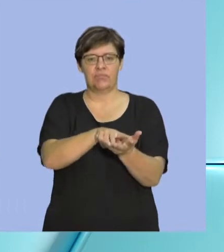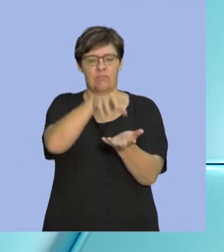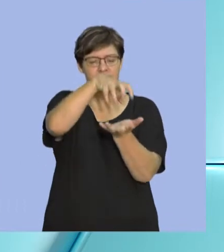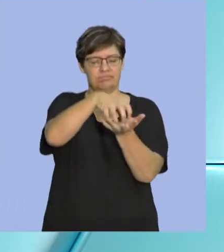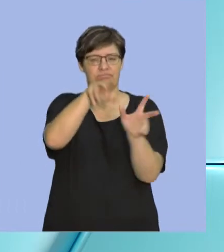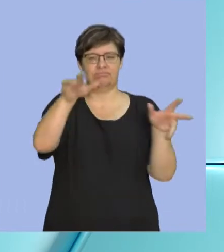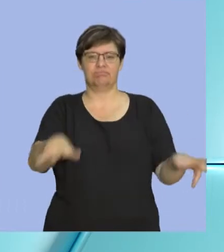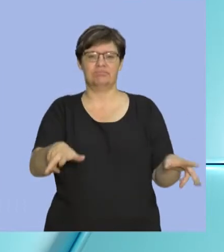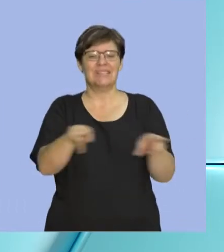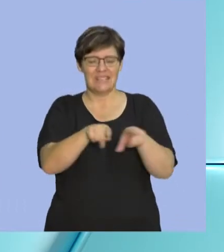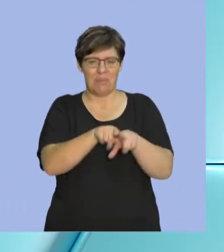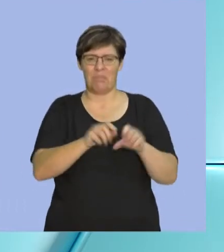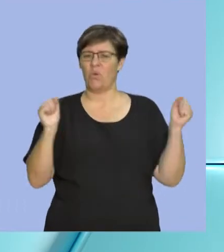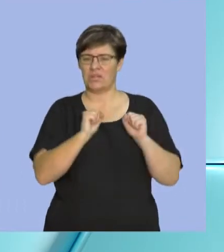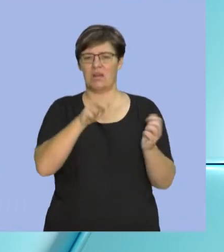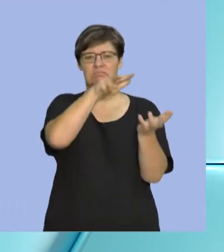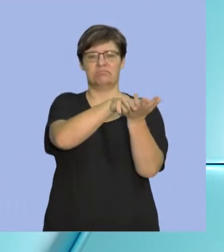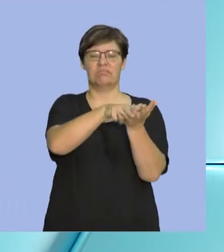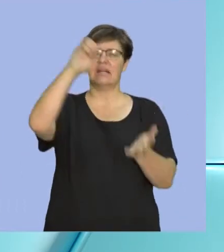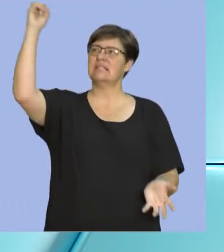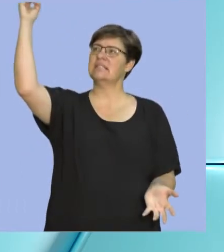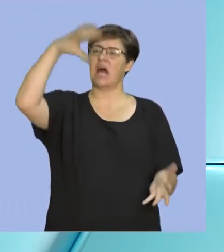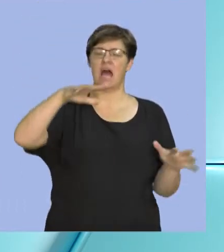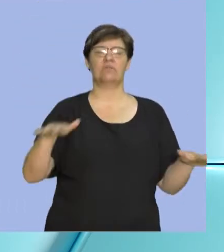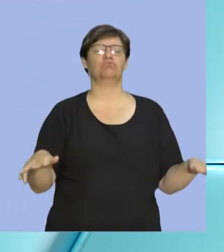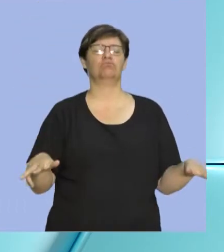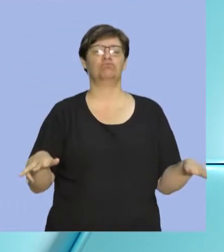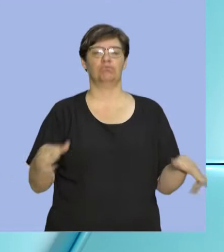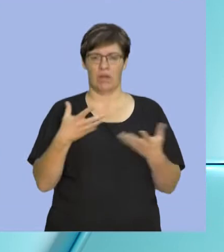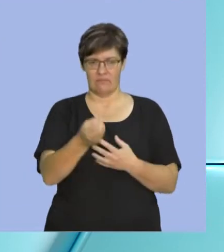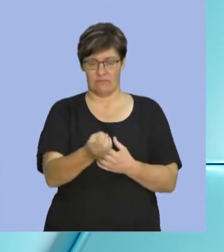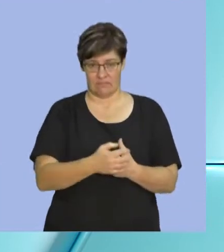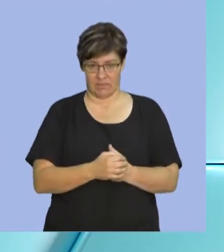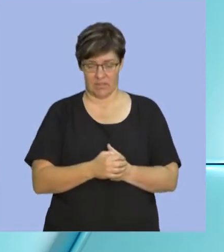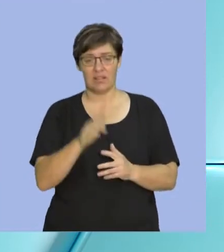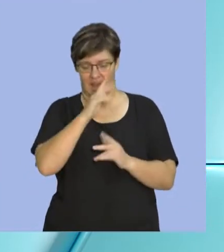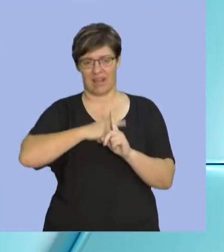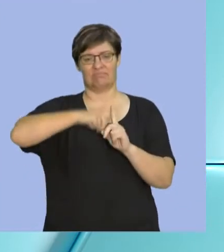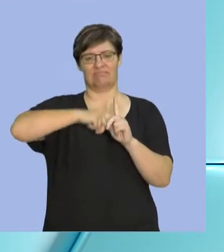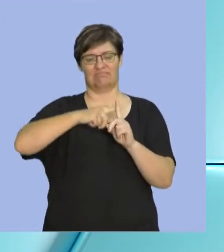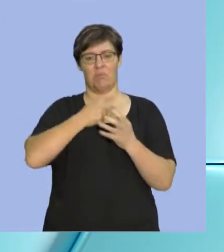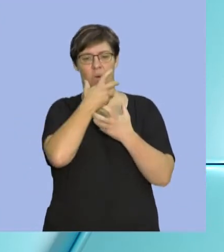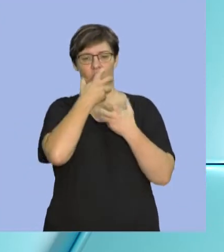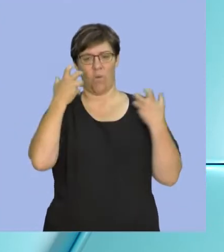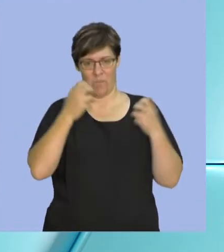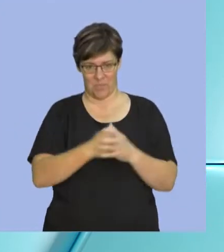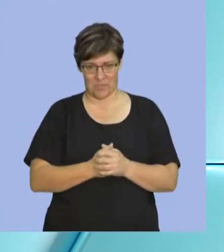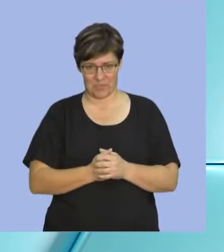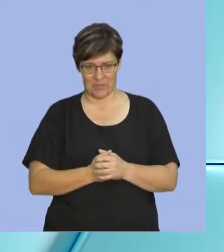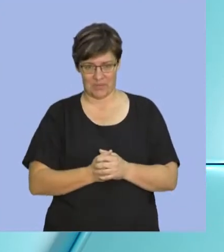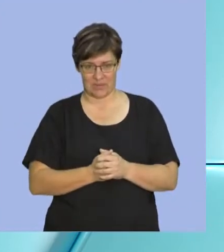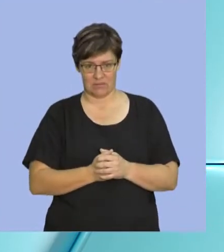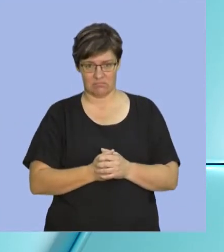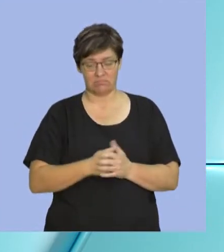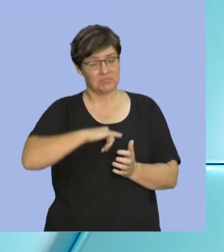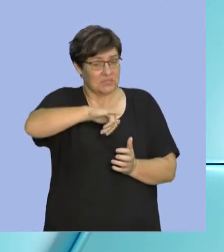or even in winter, you find them sitting on a rock perched. And that's again their mechanism of heating up or sunbathing. We also